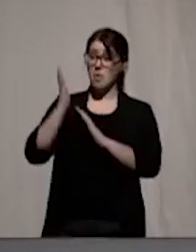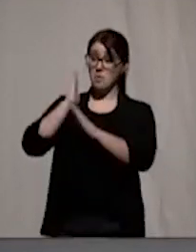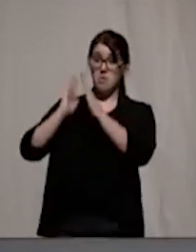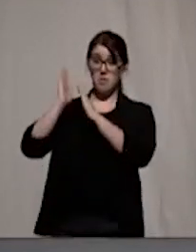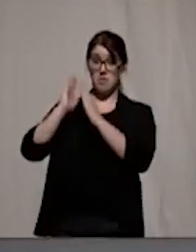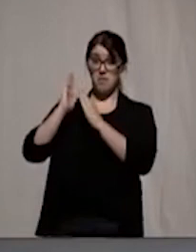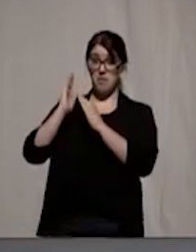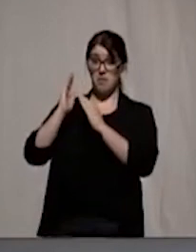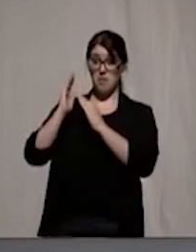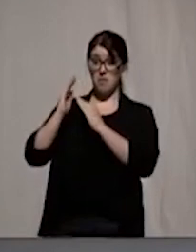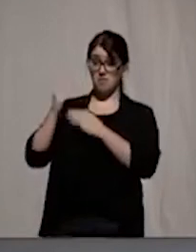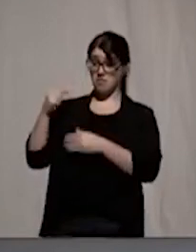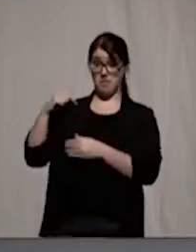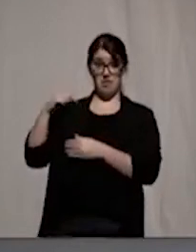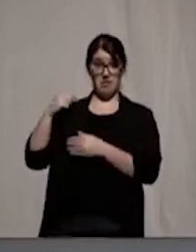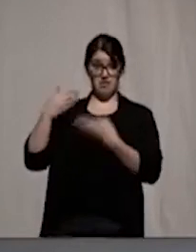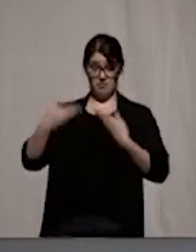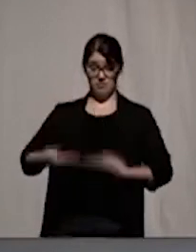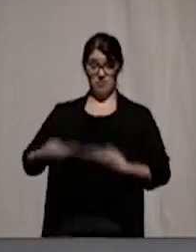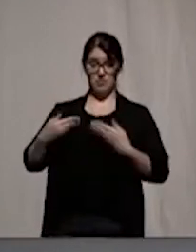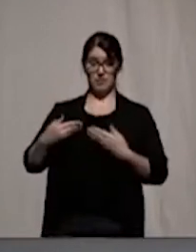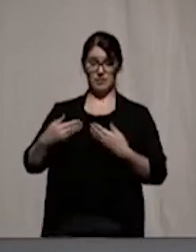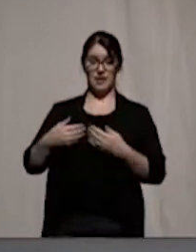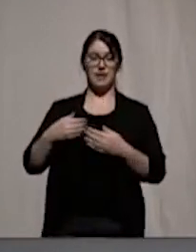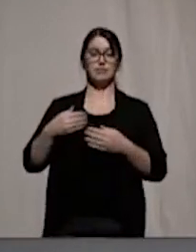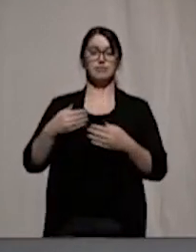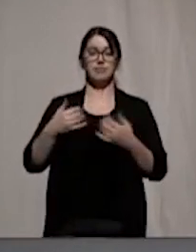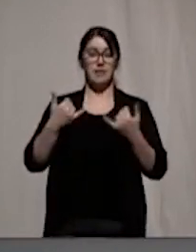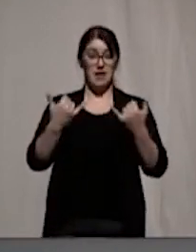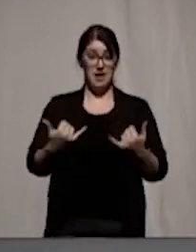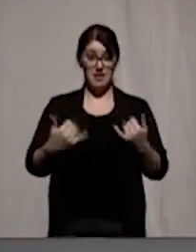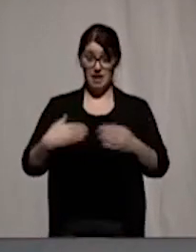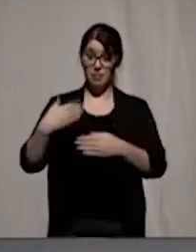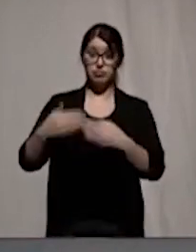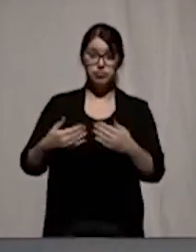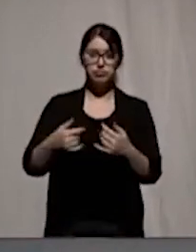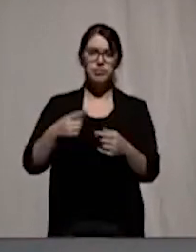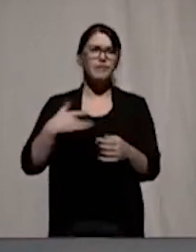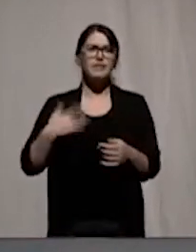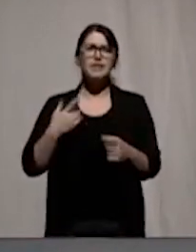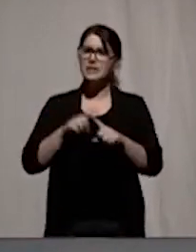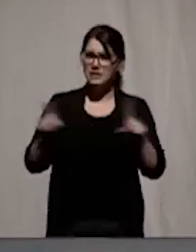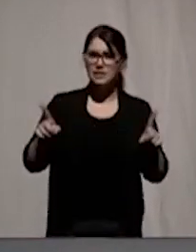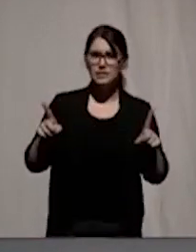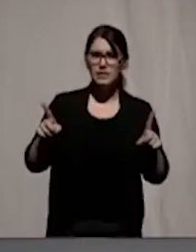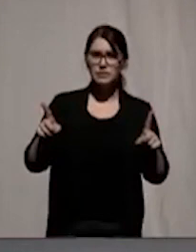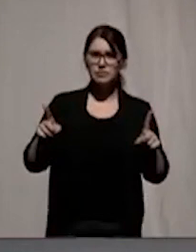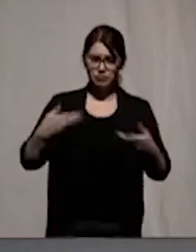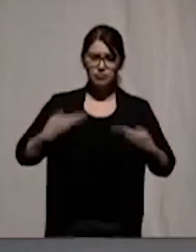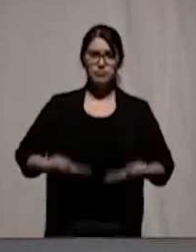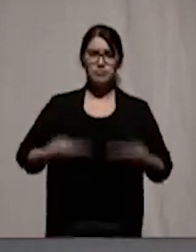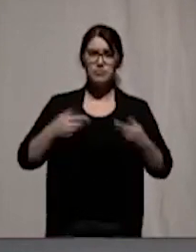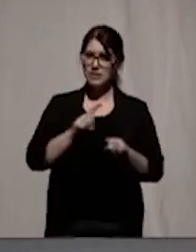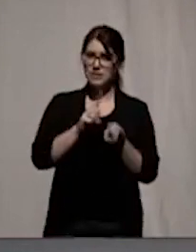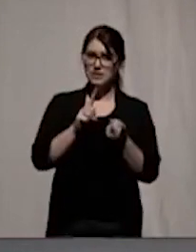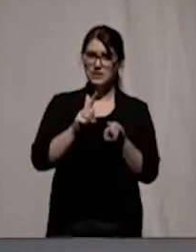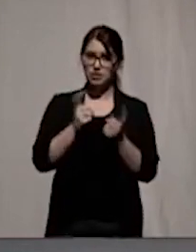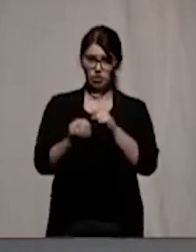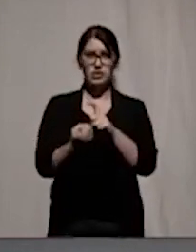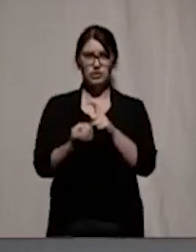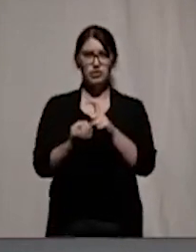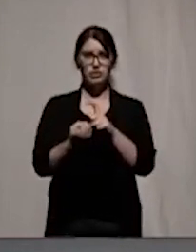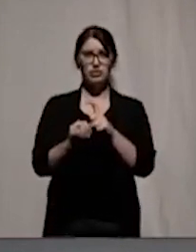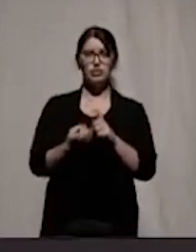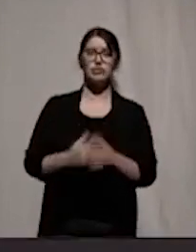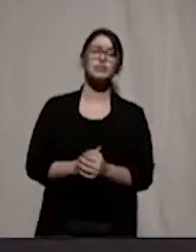Yeah? Definitely. I had a nervous... I can feel from you, Vicky, that you seem to have overcome a lot since then, and that was all of these letters